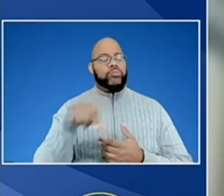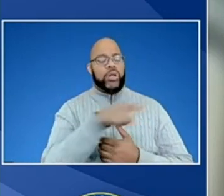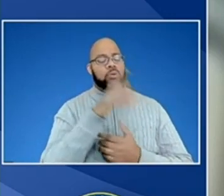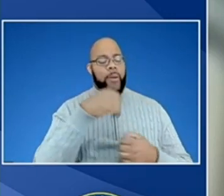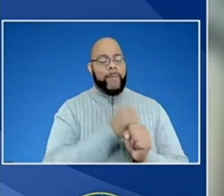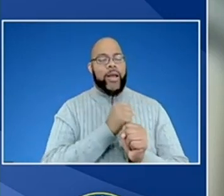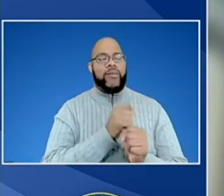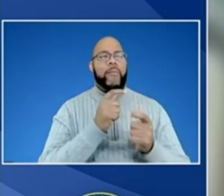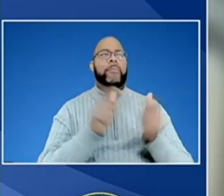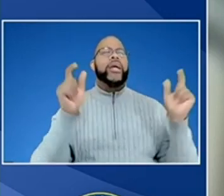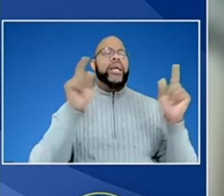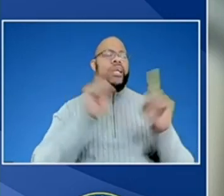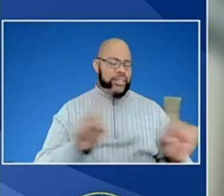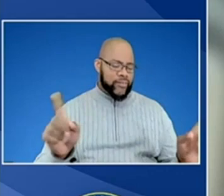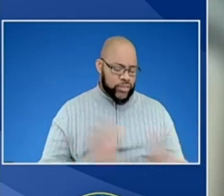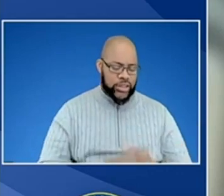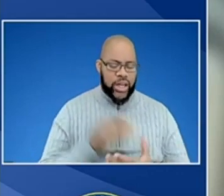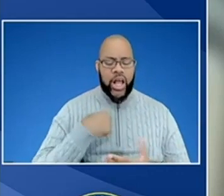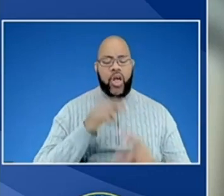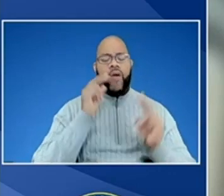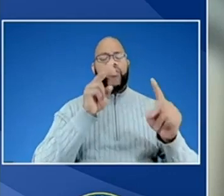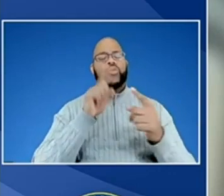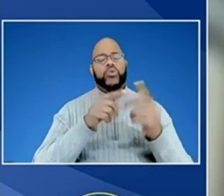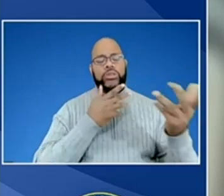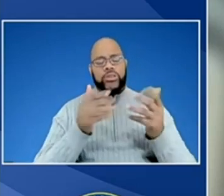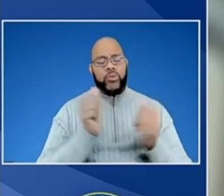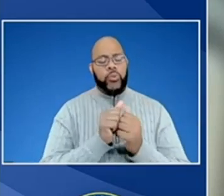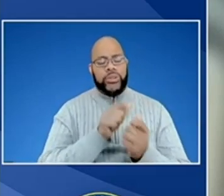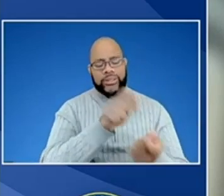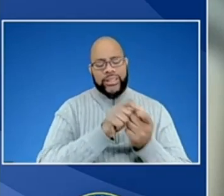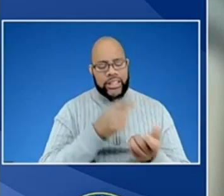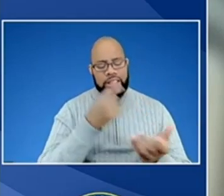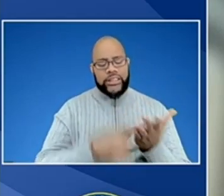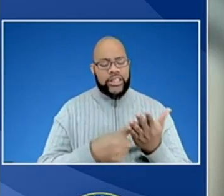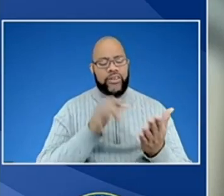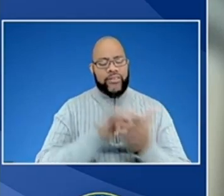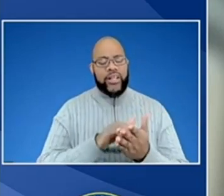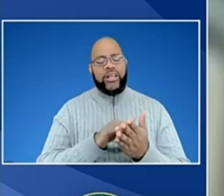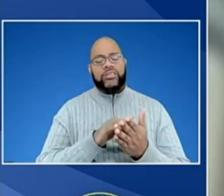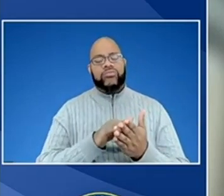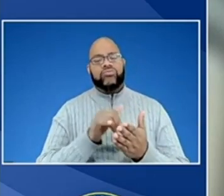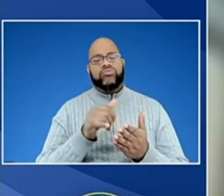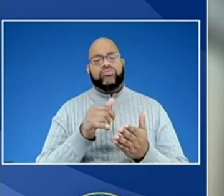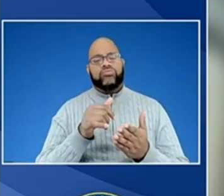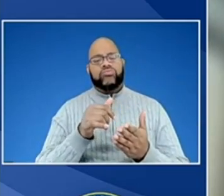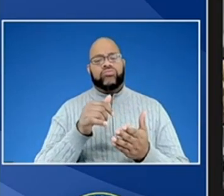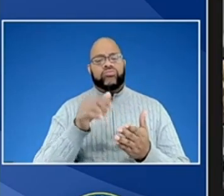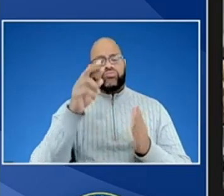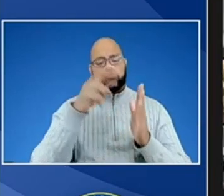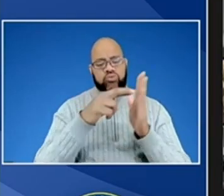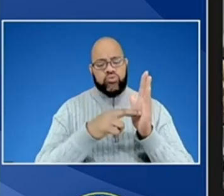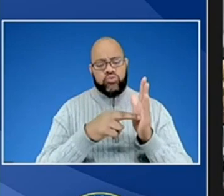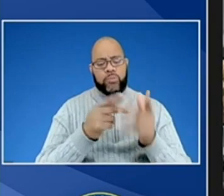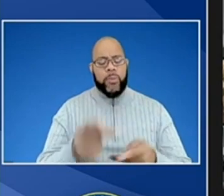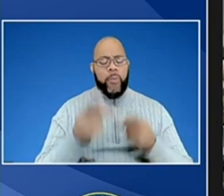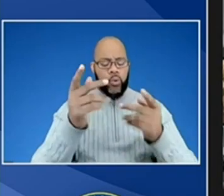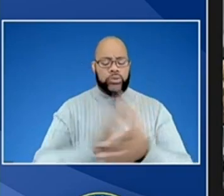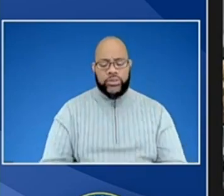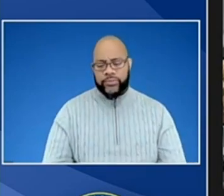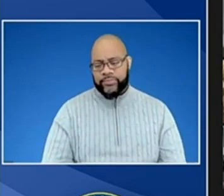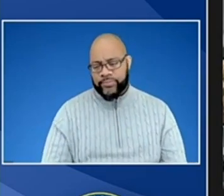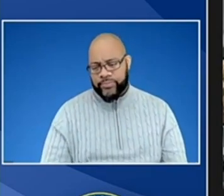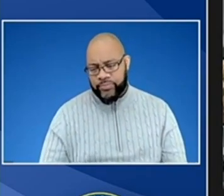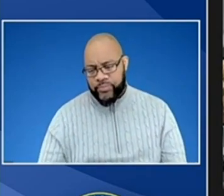a world of difference. And I look forward to engaging in the detailed discussion of Ed's regulatory proposals. Okay.